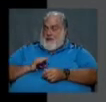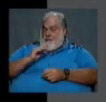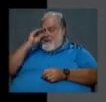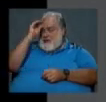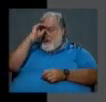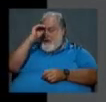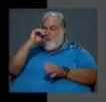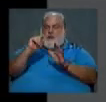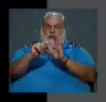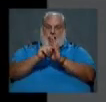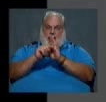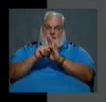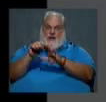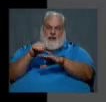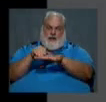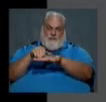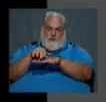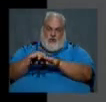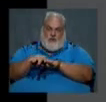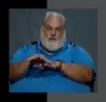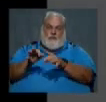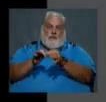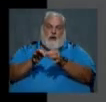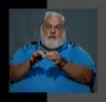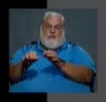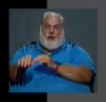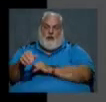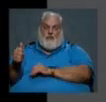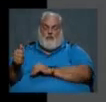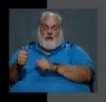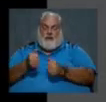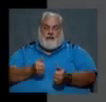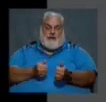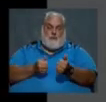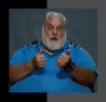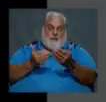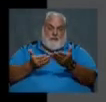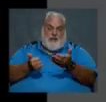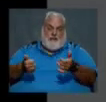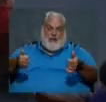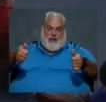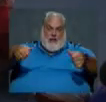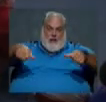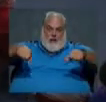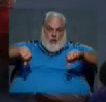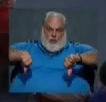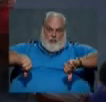other properties in the area. Staff does recommend denial of the conditional use permit.